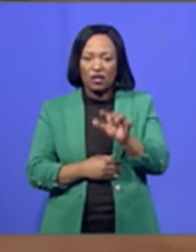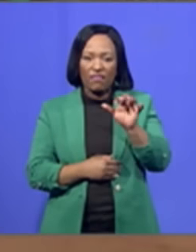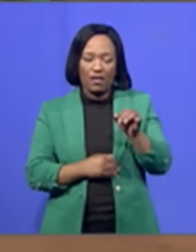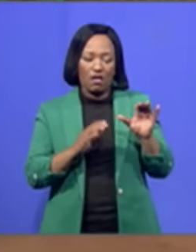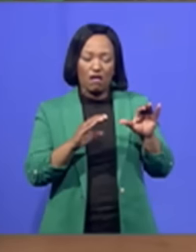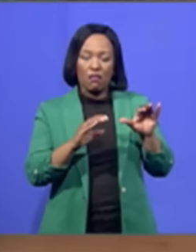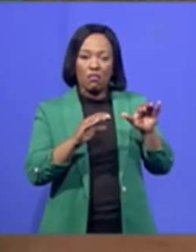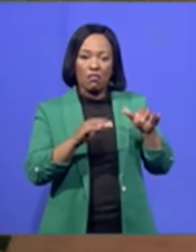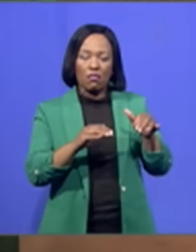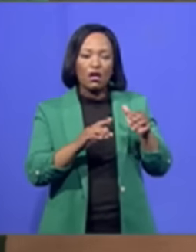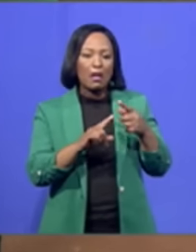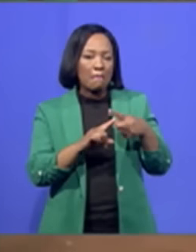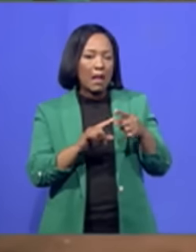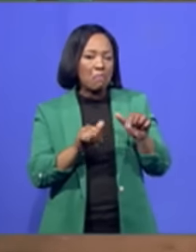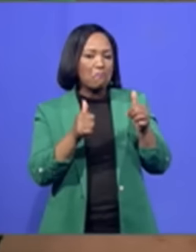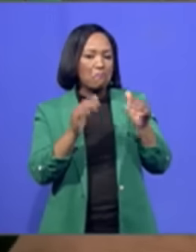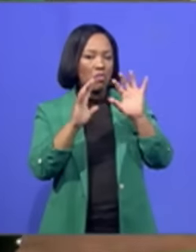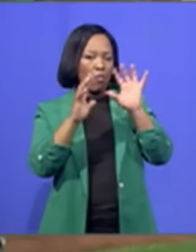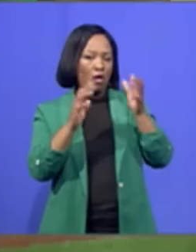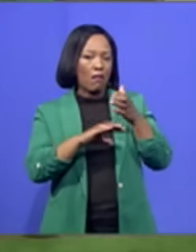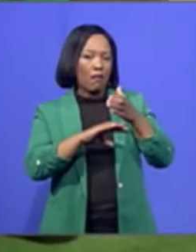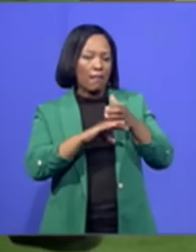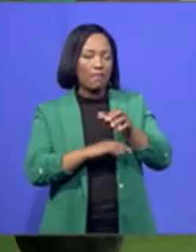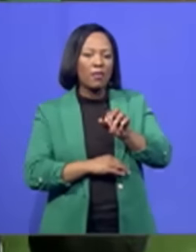dipapading tša sebjana sa lefase ka